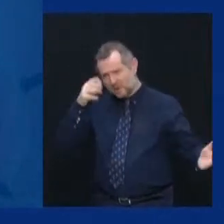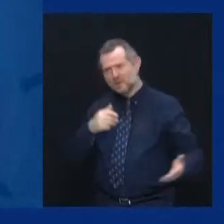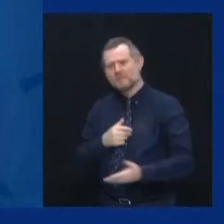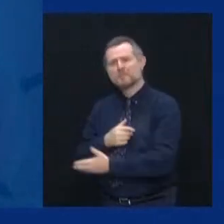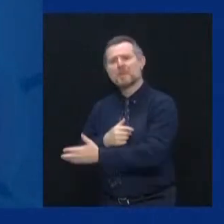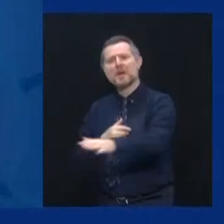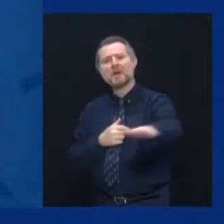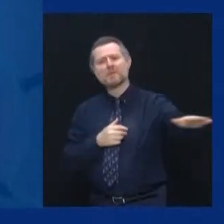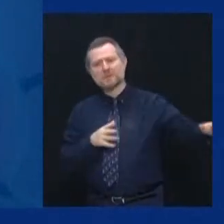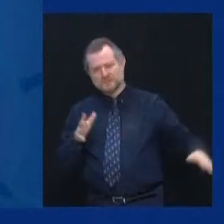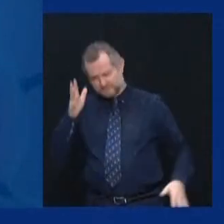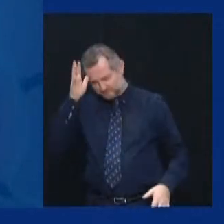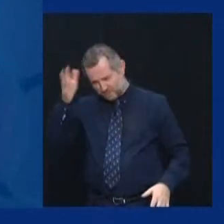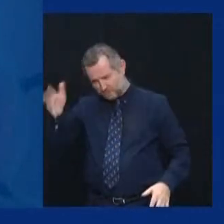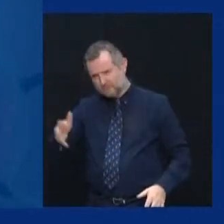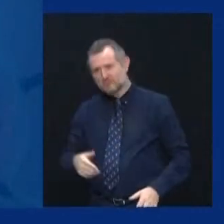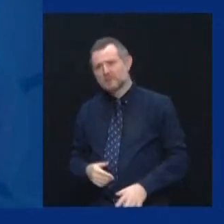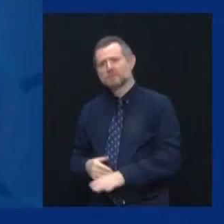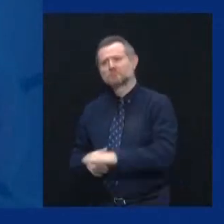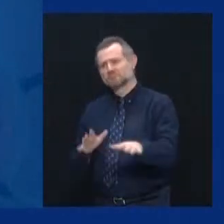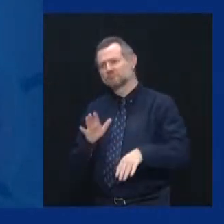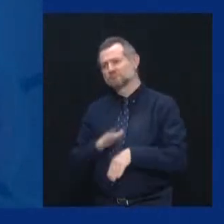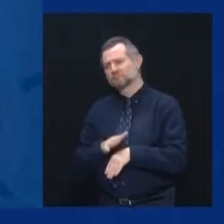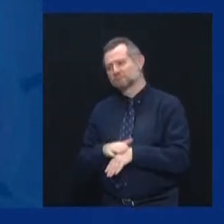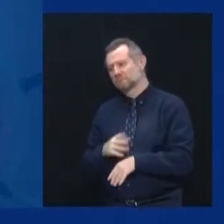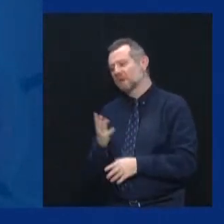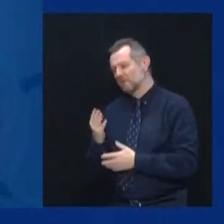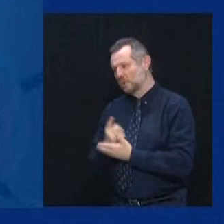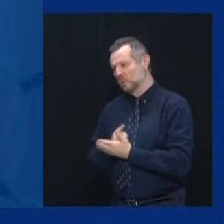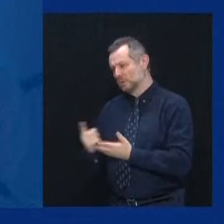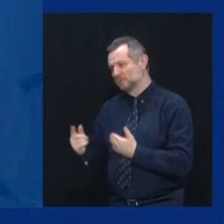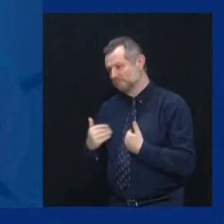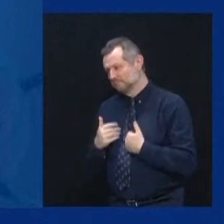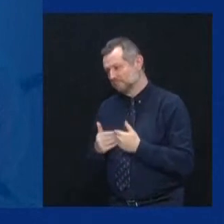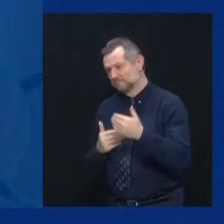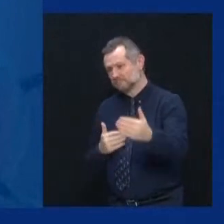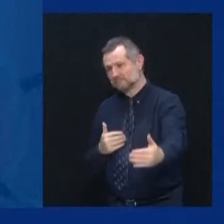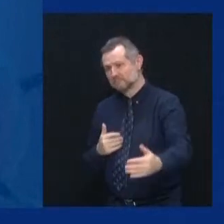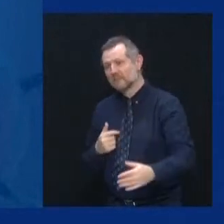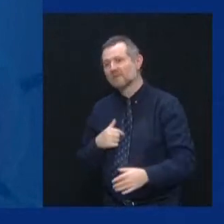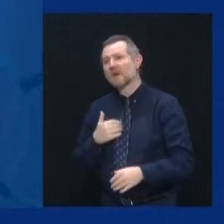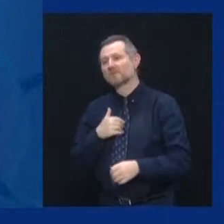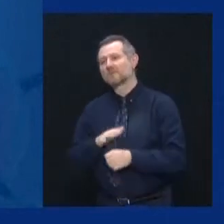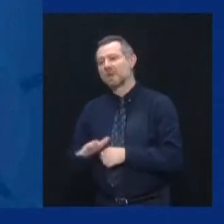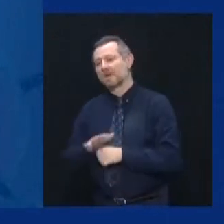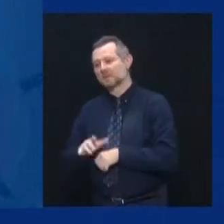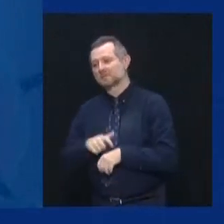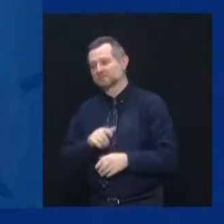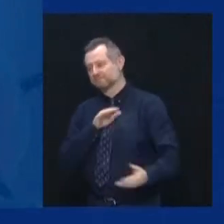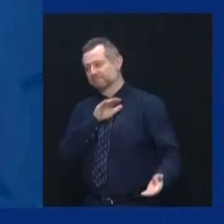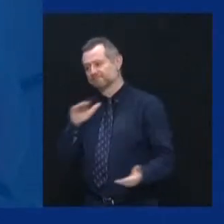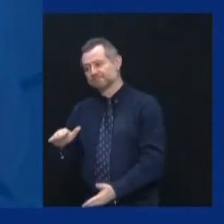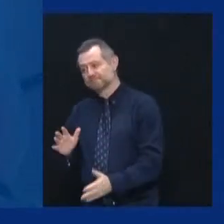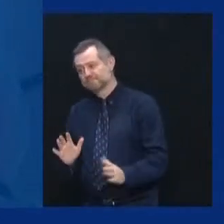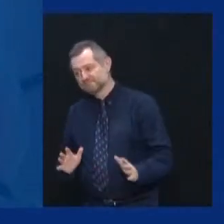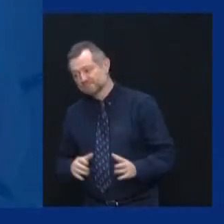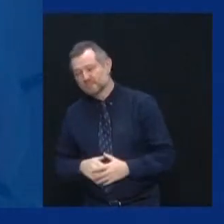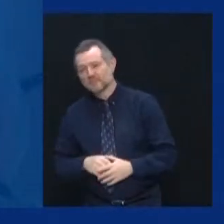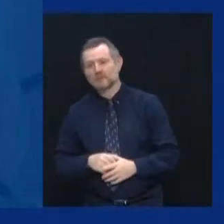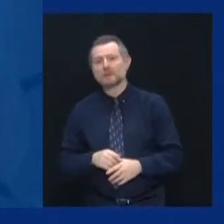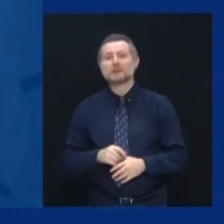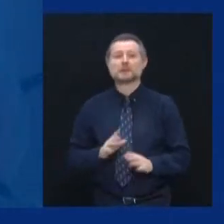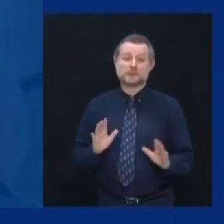about 14 weeks until the federal supply is increased. So